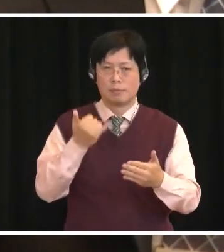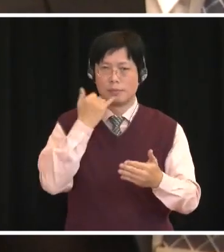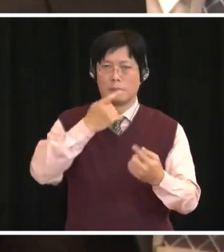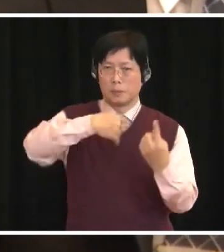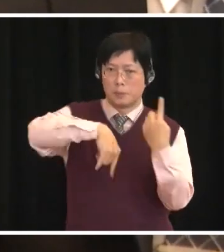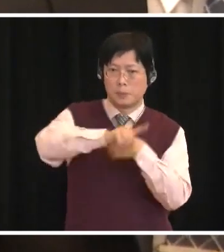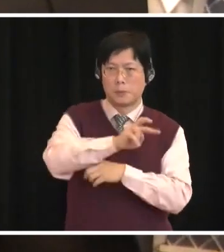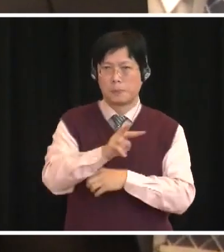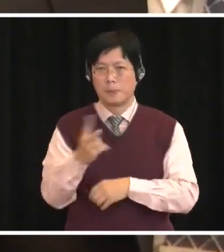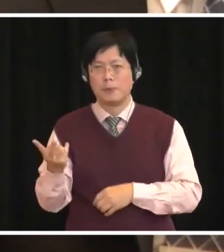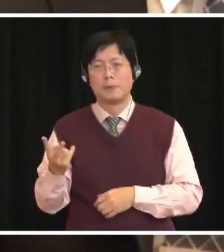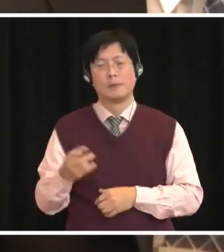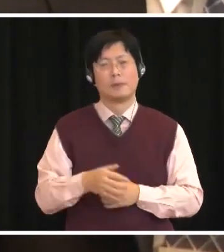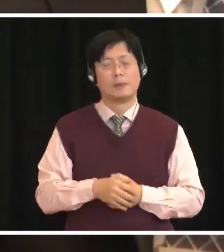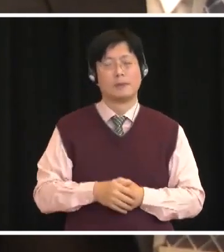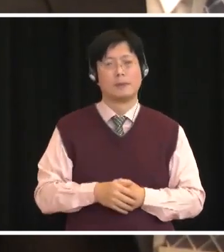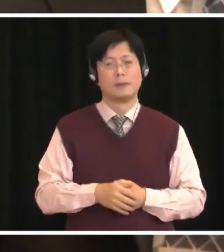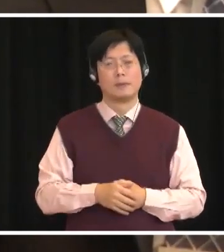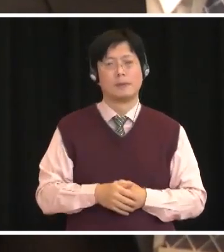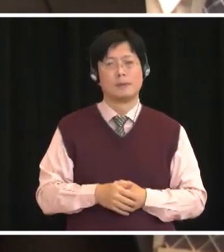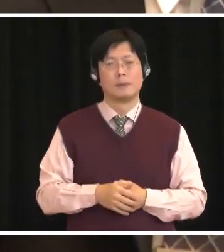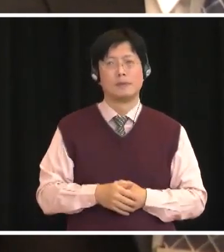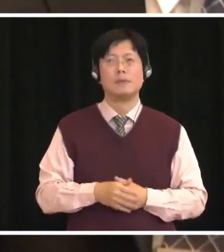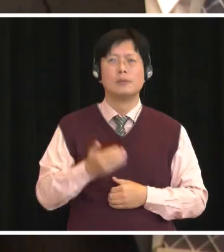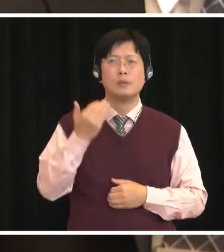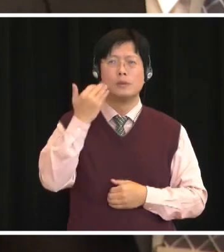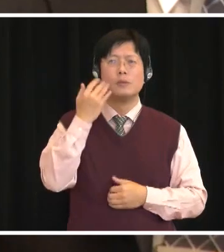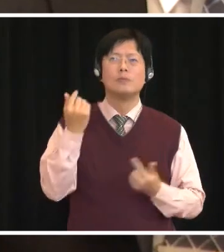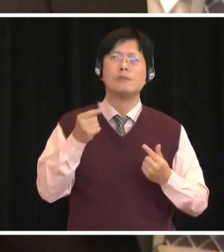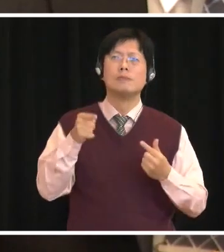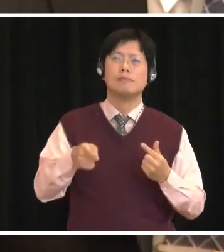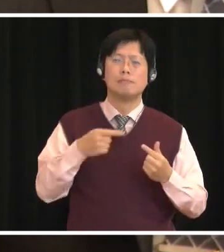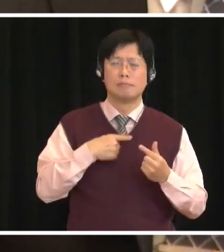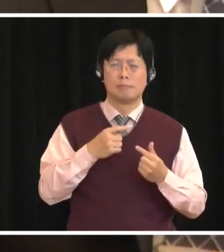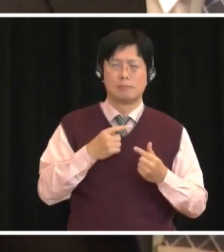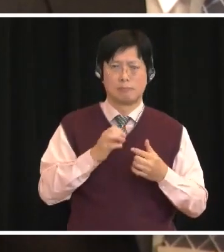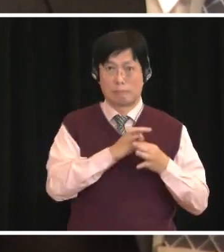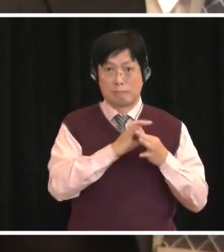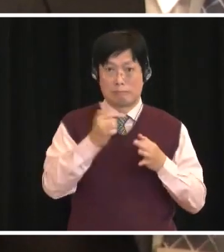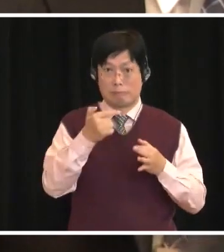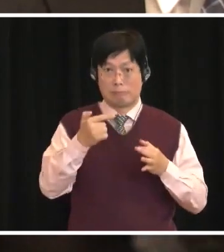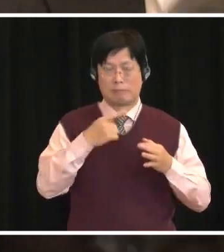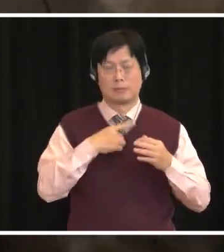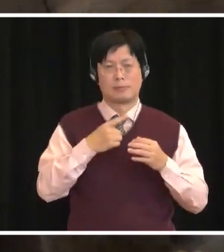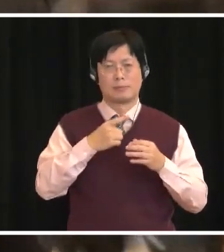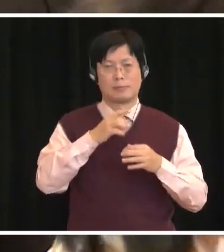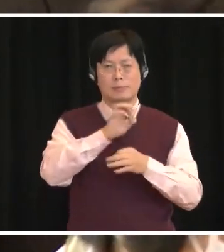class, a transitional class for these students to catch up with the studies.